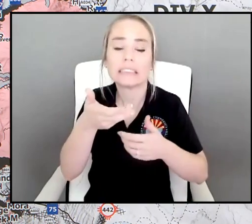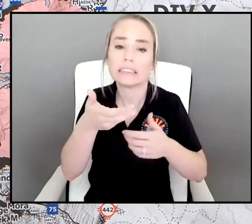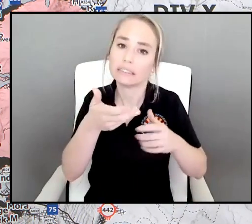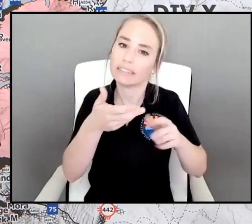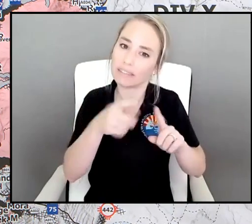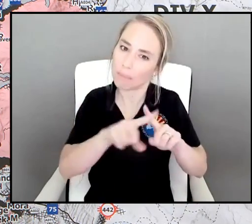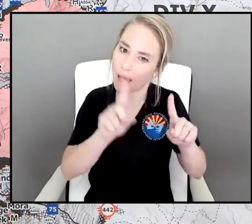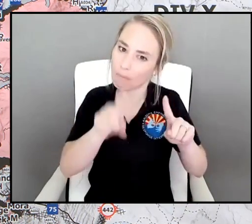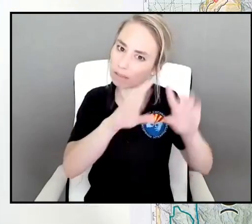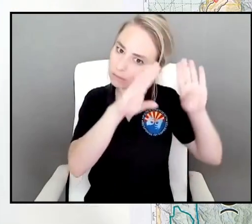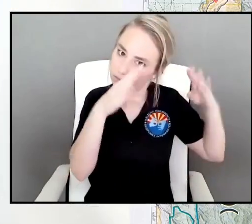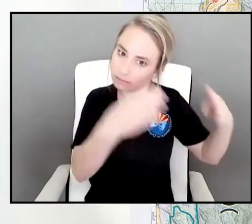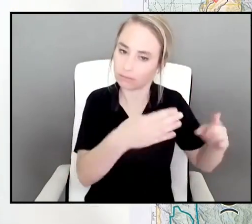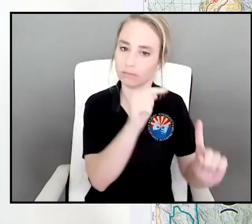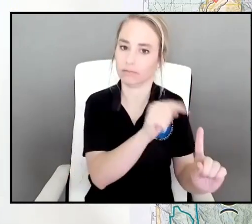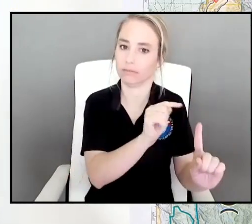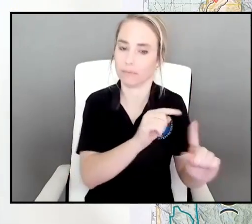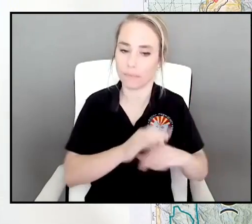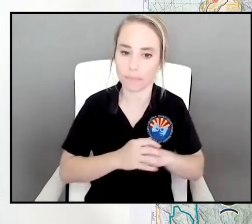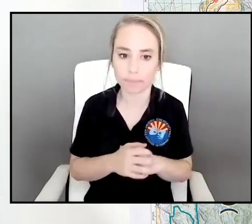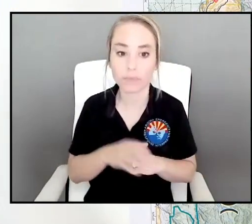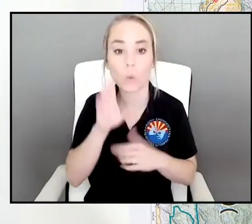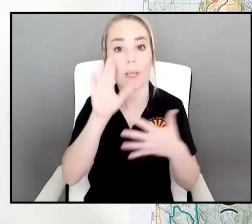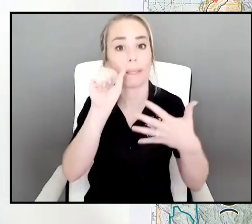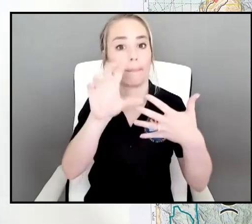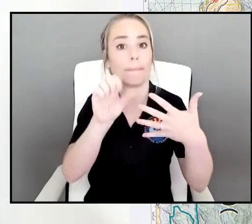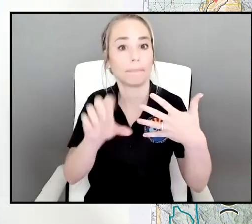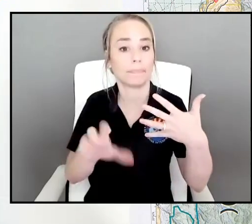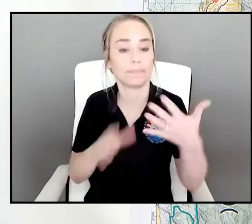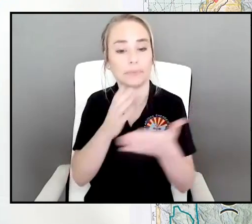duty. Let me give you some numbers real quick.